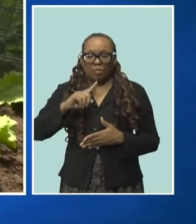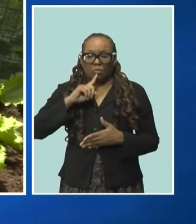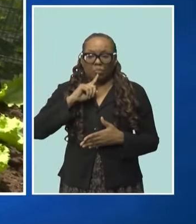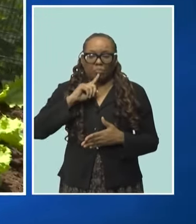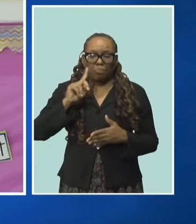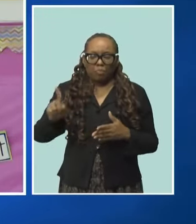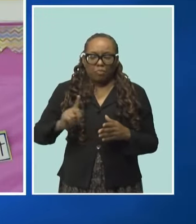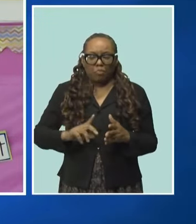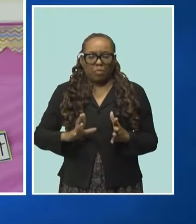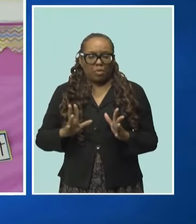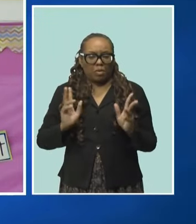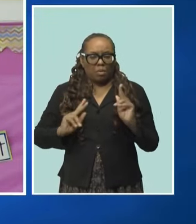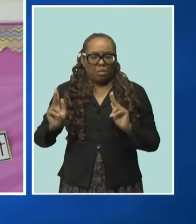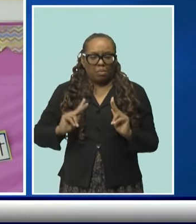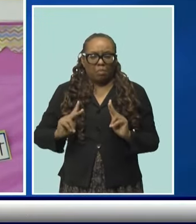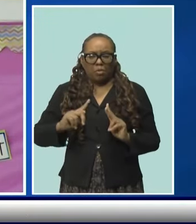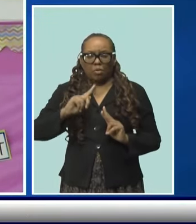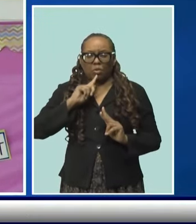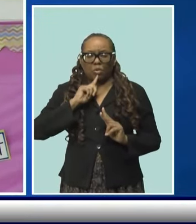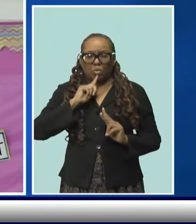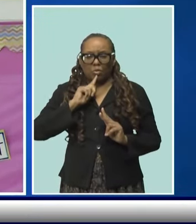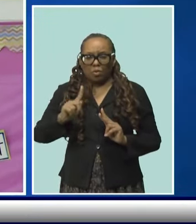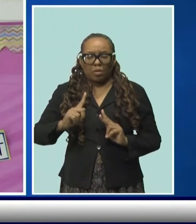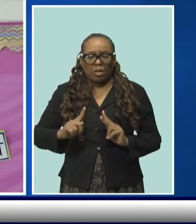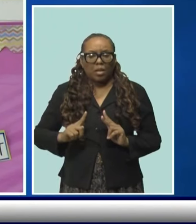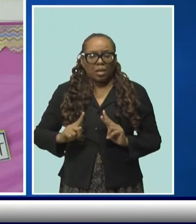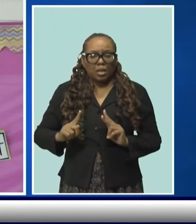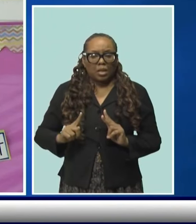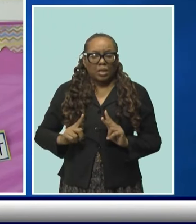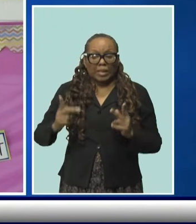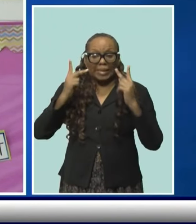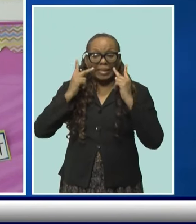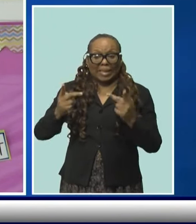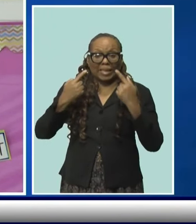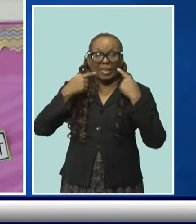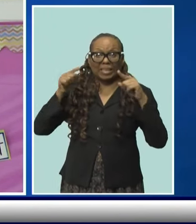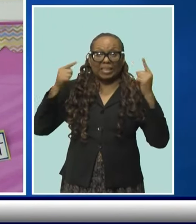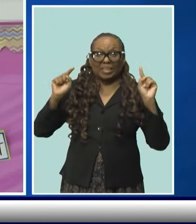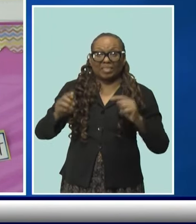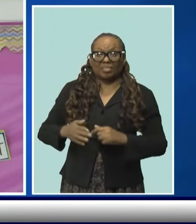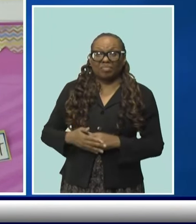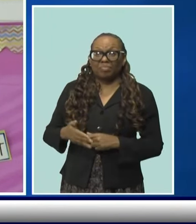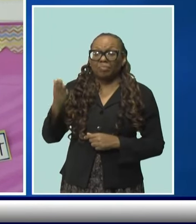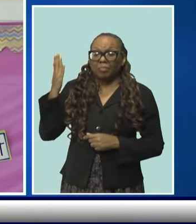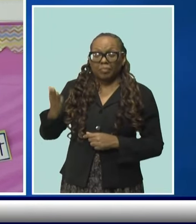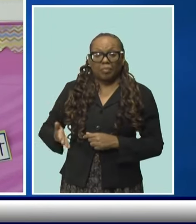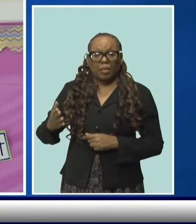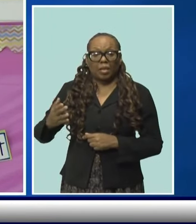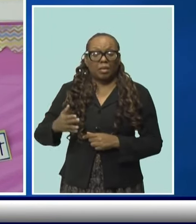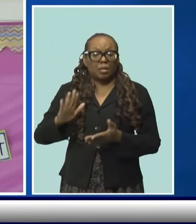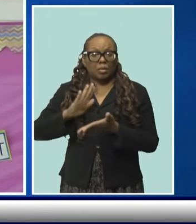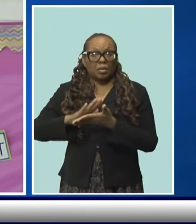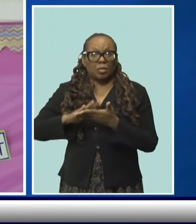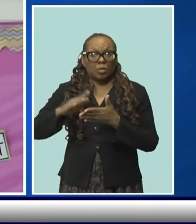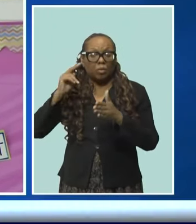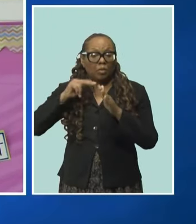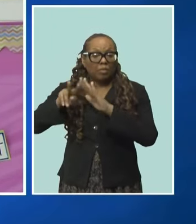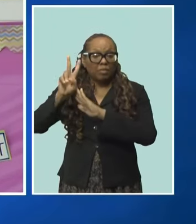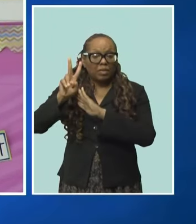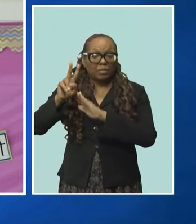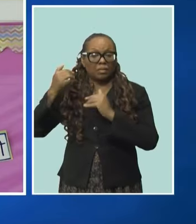expectations. Legacy's theme, supporting learning, wellness and empowerment, was very much borne out in the vision of the school's